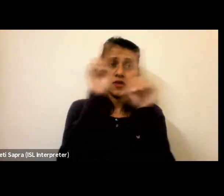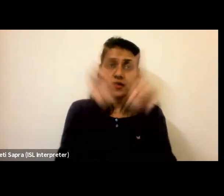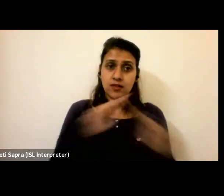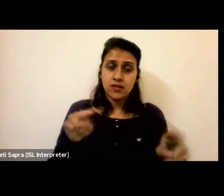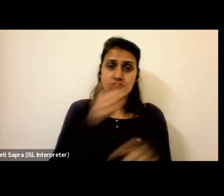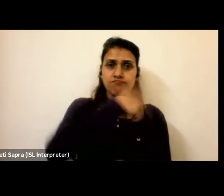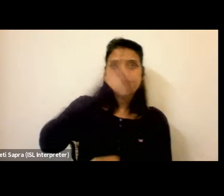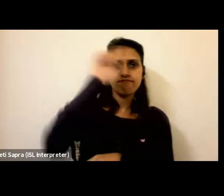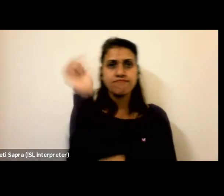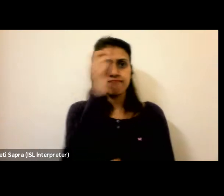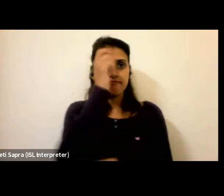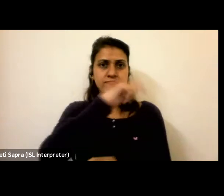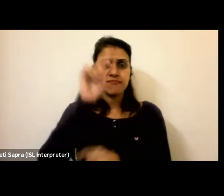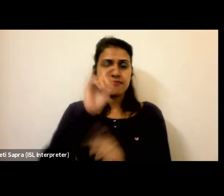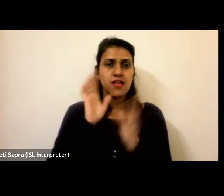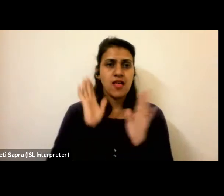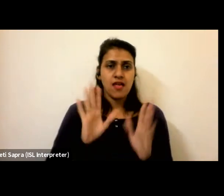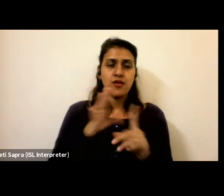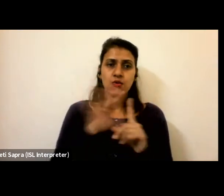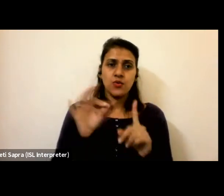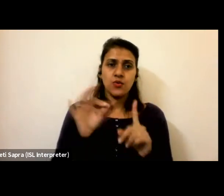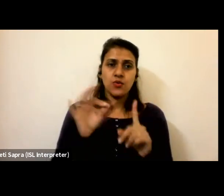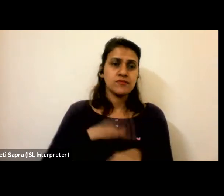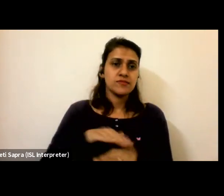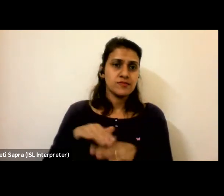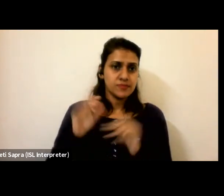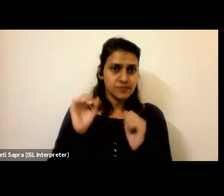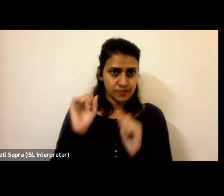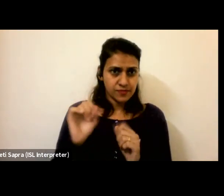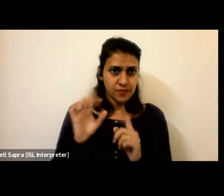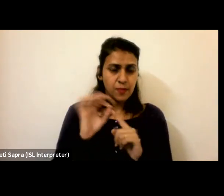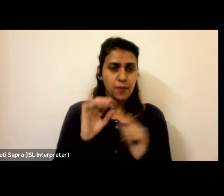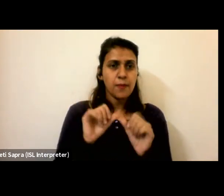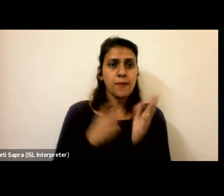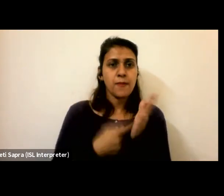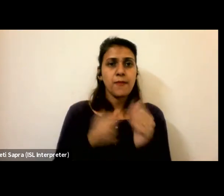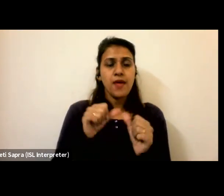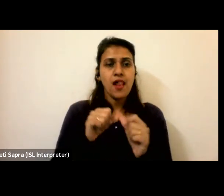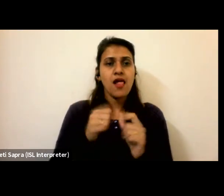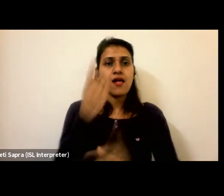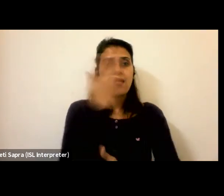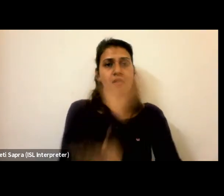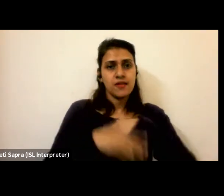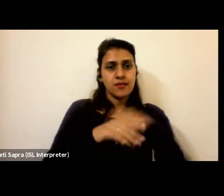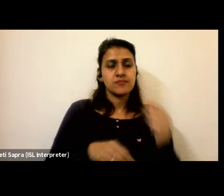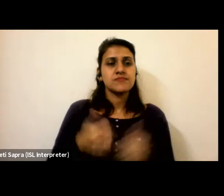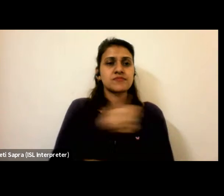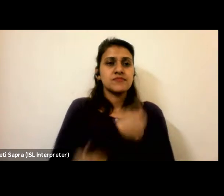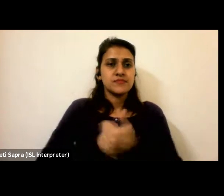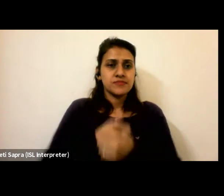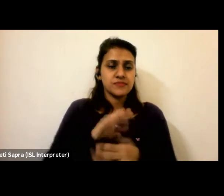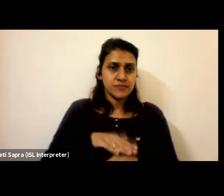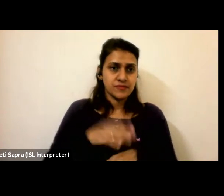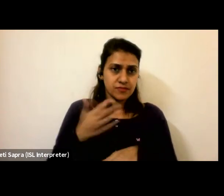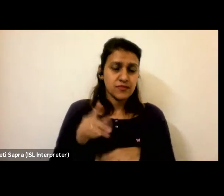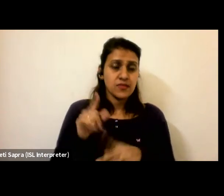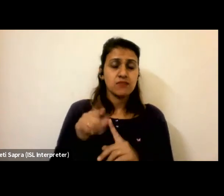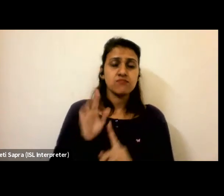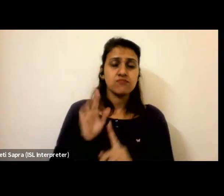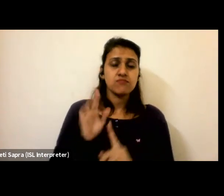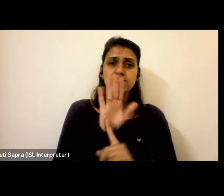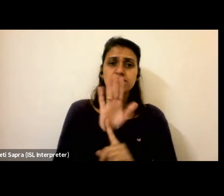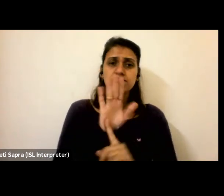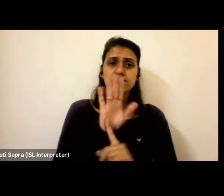player. Ammu has set the benchmarks both in sports and corporate careers. On the professional front,